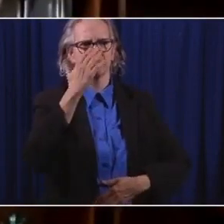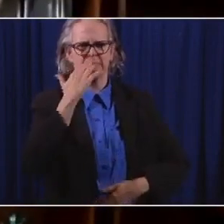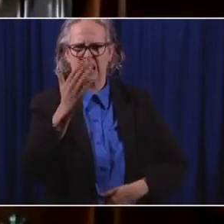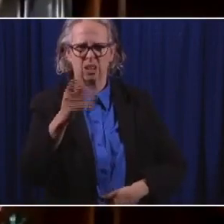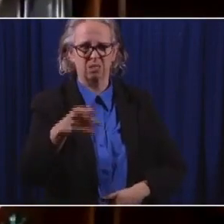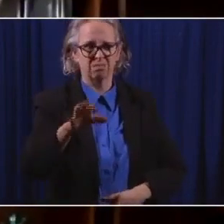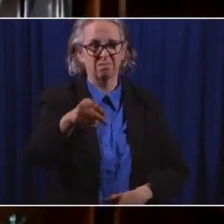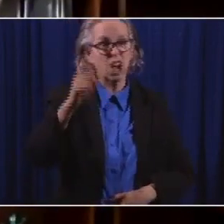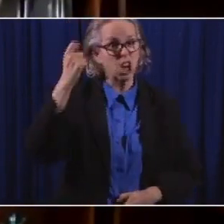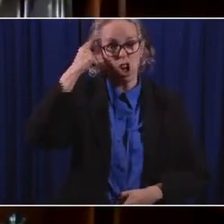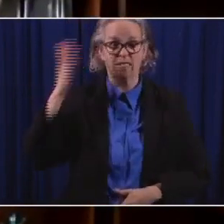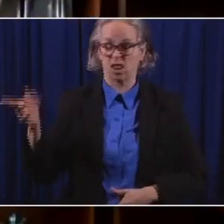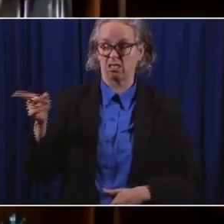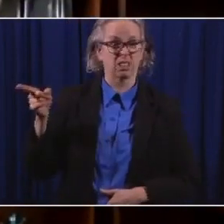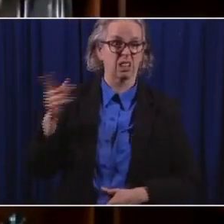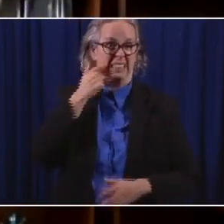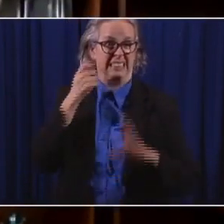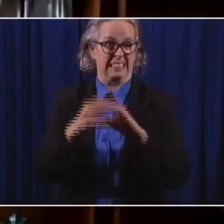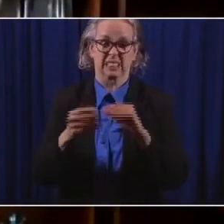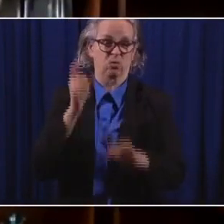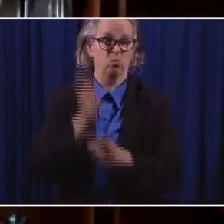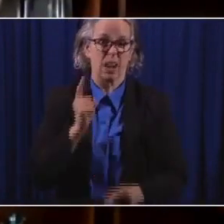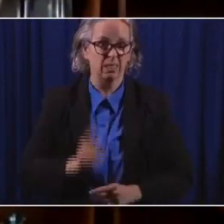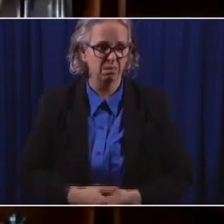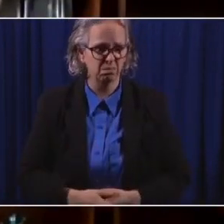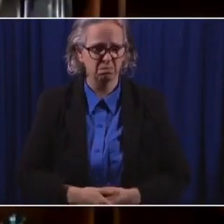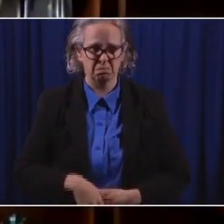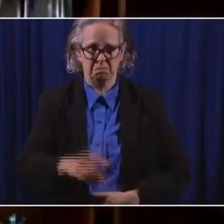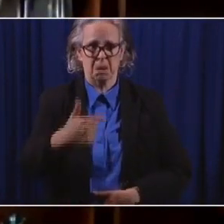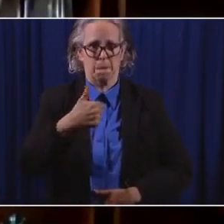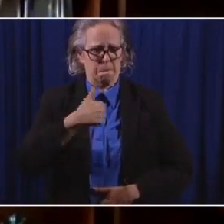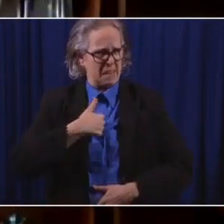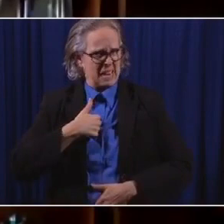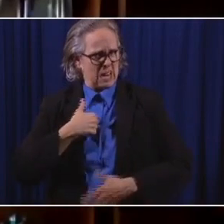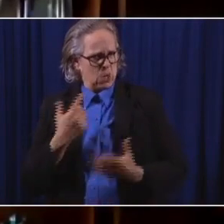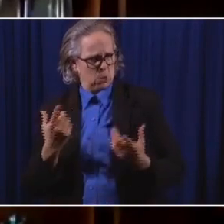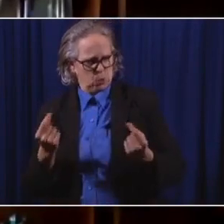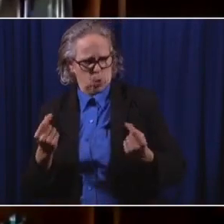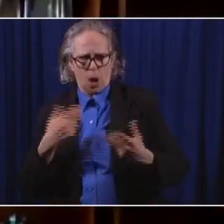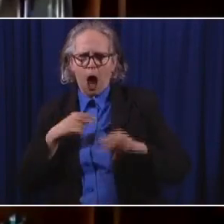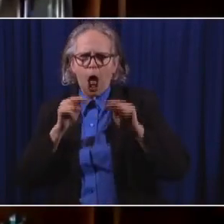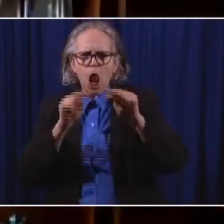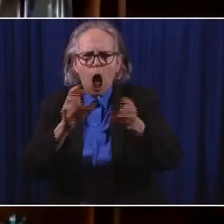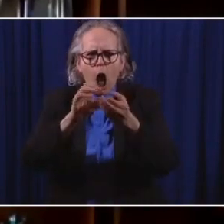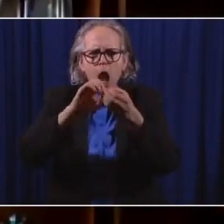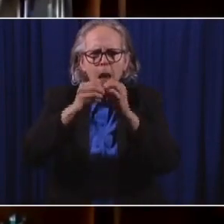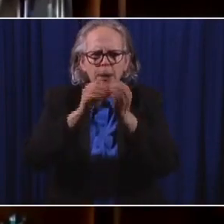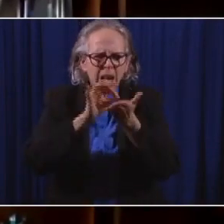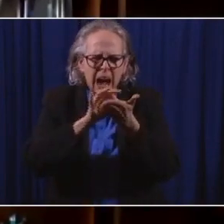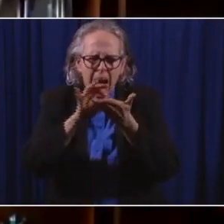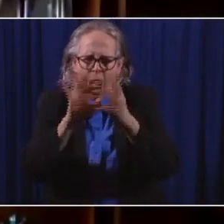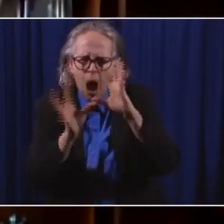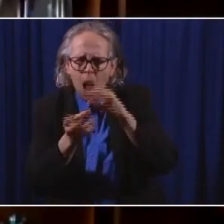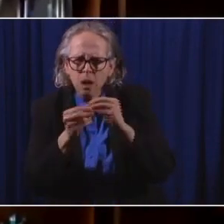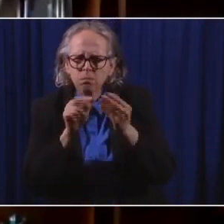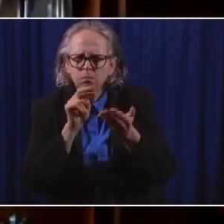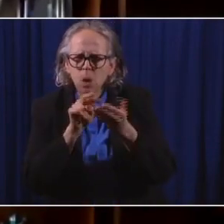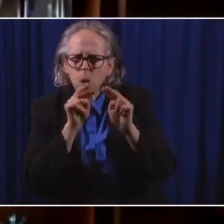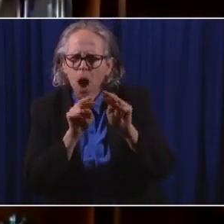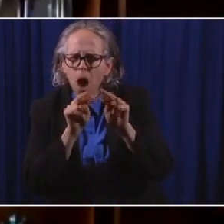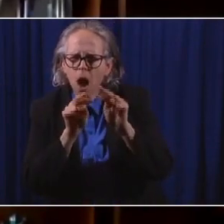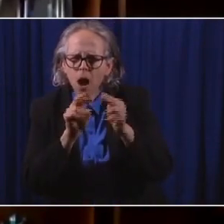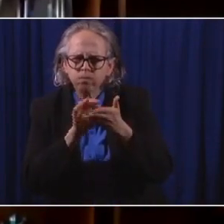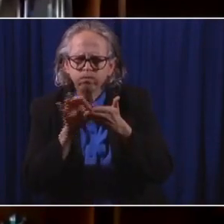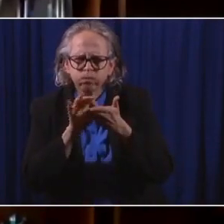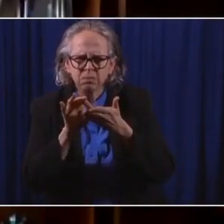one of the things that I really look at frequently to really understand the burden of the disease on our community is really the number of people who are not infected,